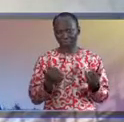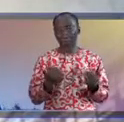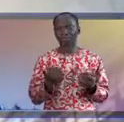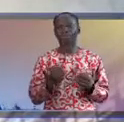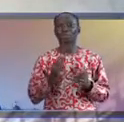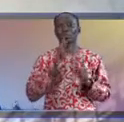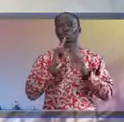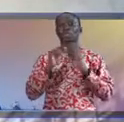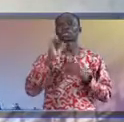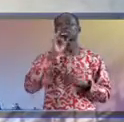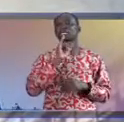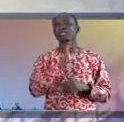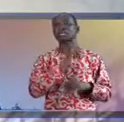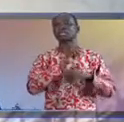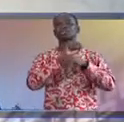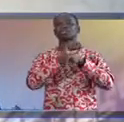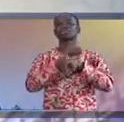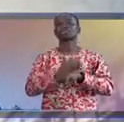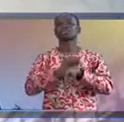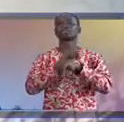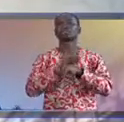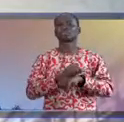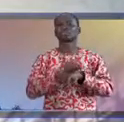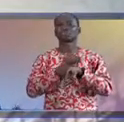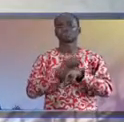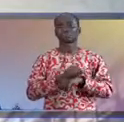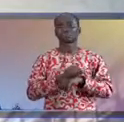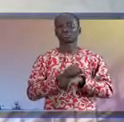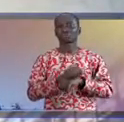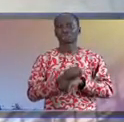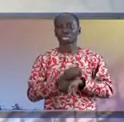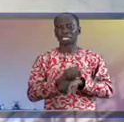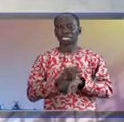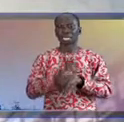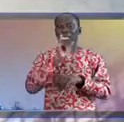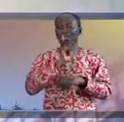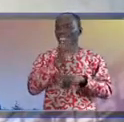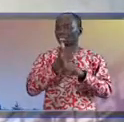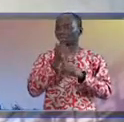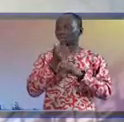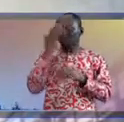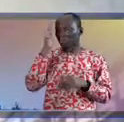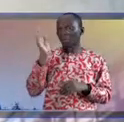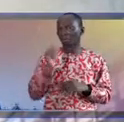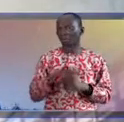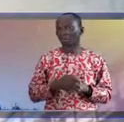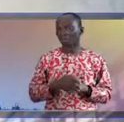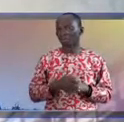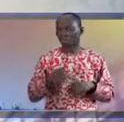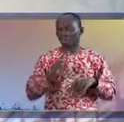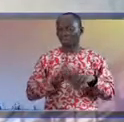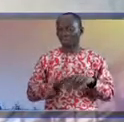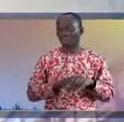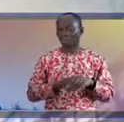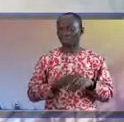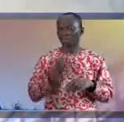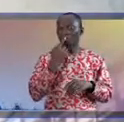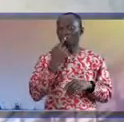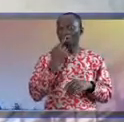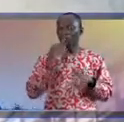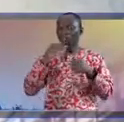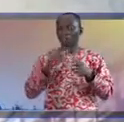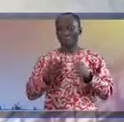bondage. It was not known even to the Israelites themselves that when God parted the sea into two,